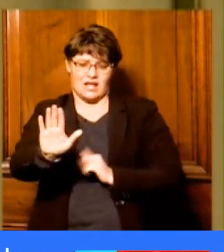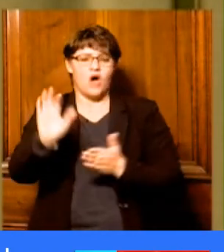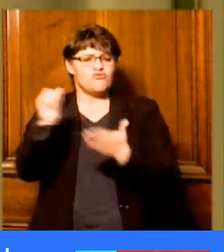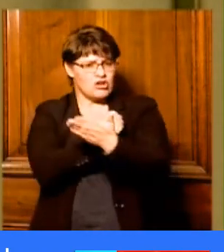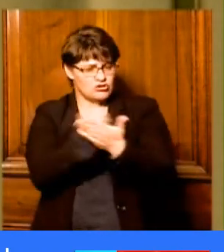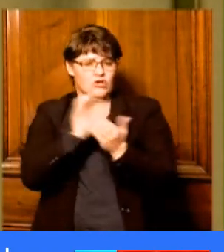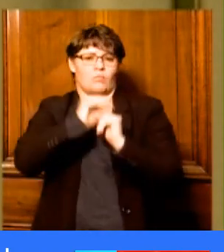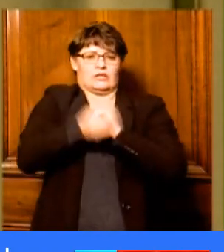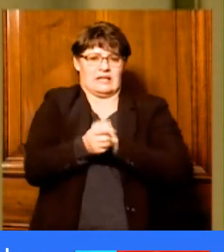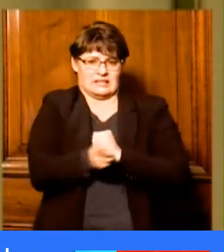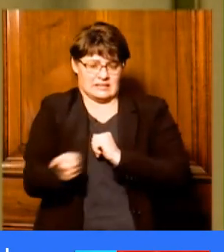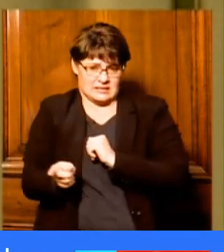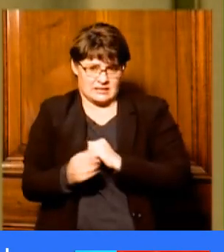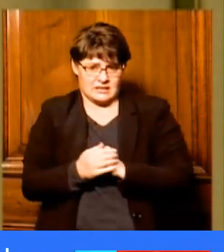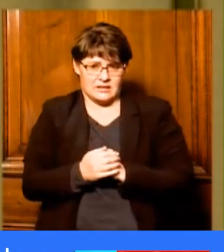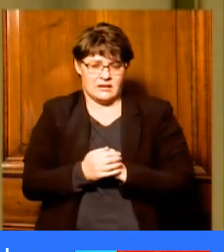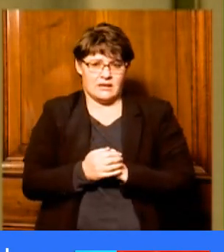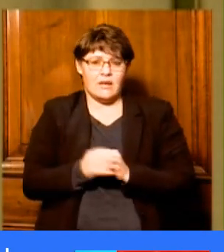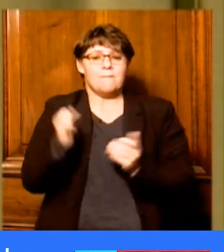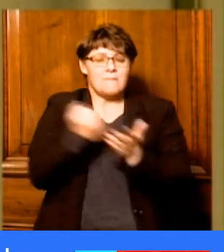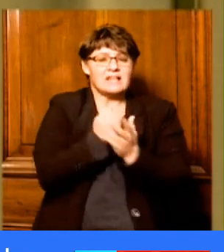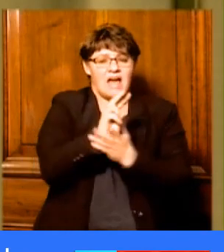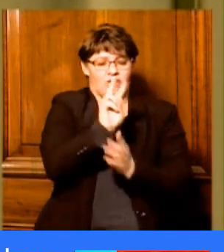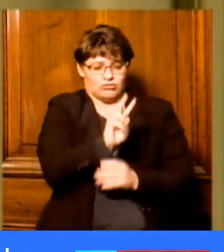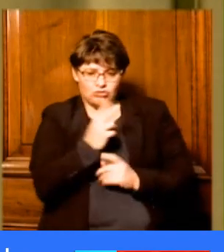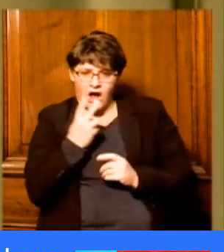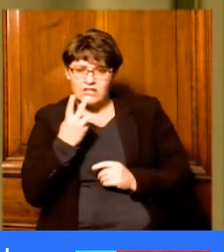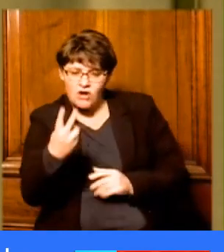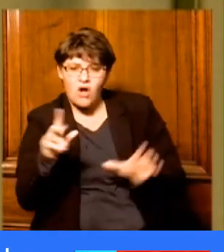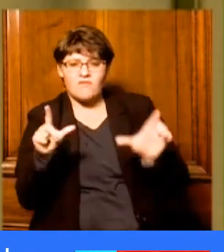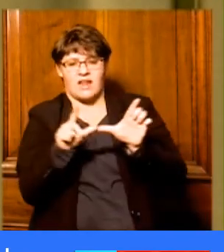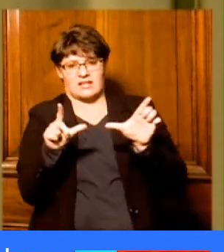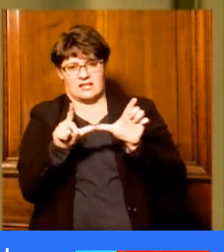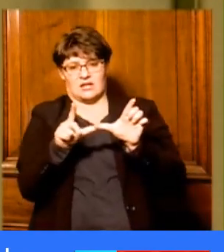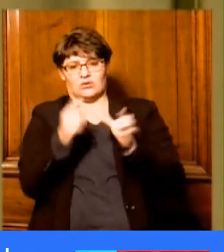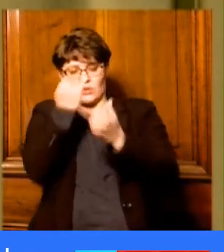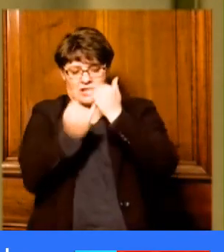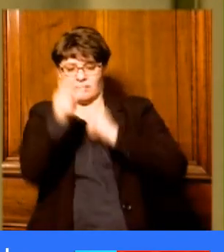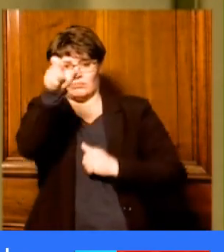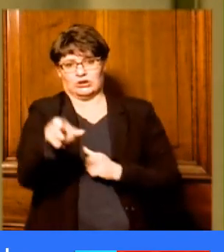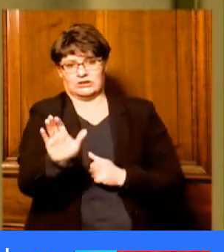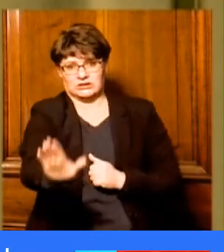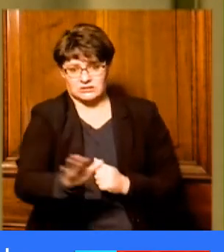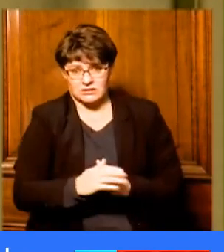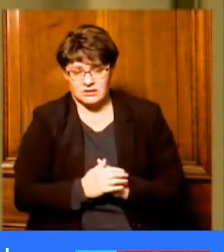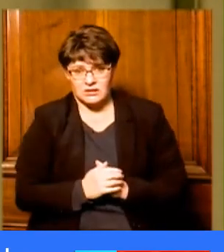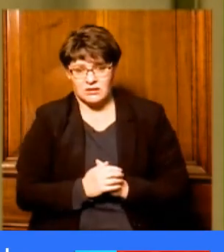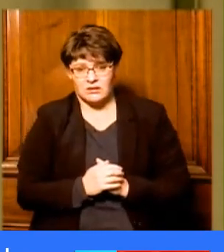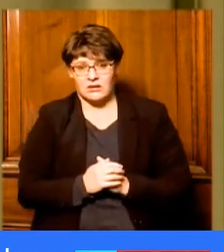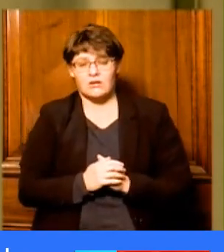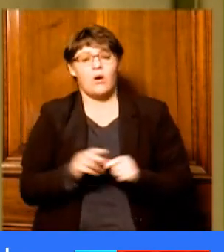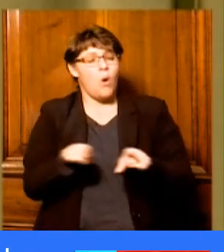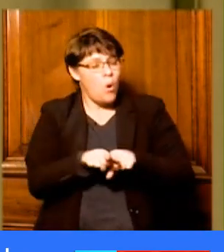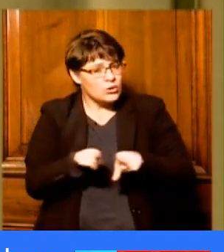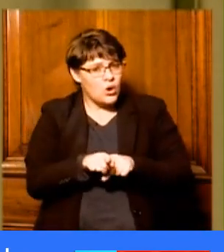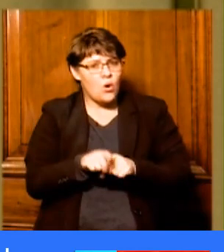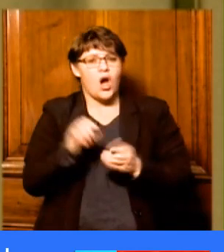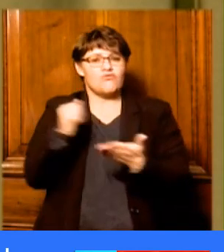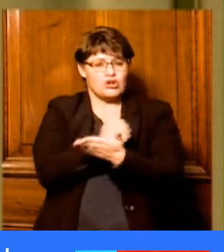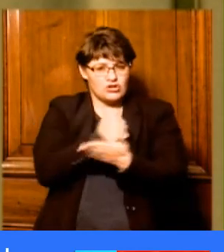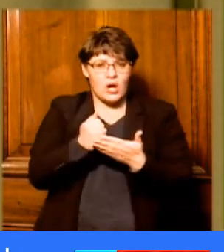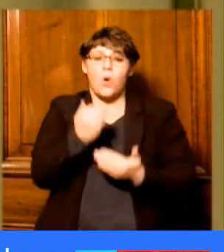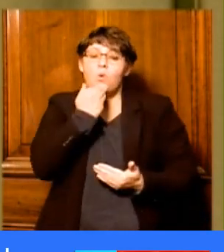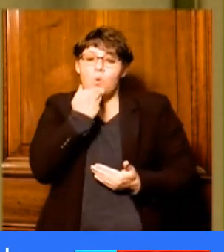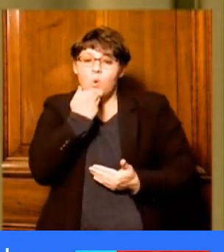tax, that there should be the transfer of the license into the entity, and that there should be registration of